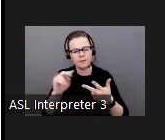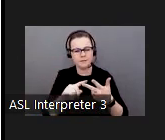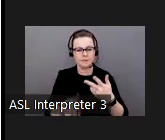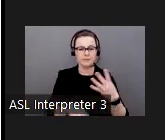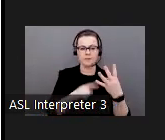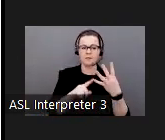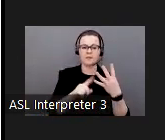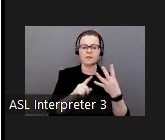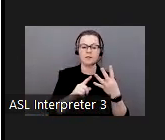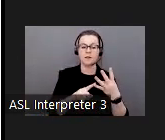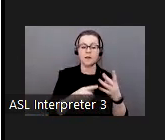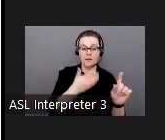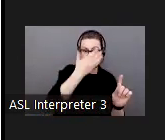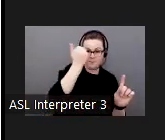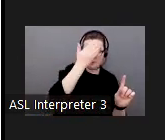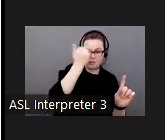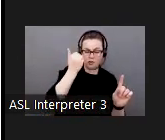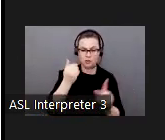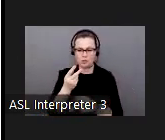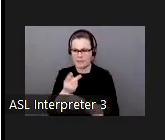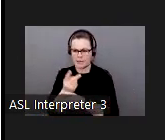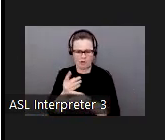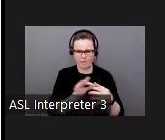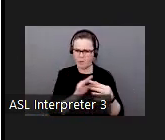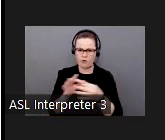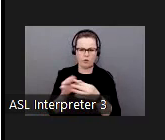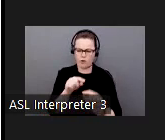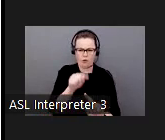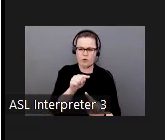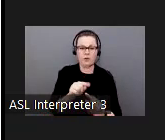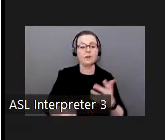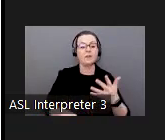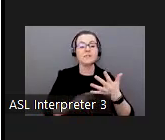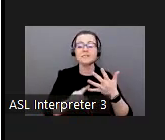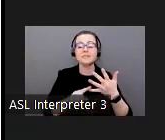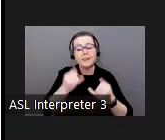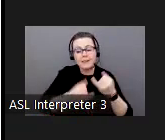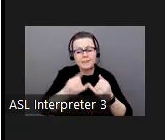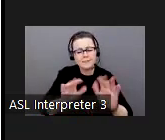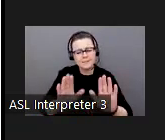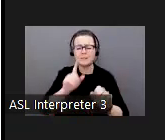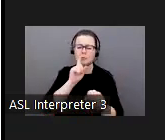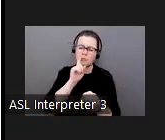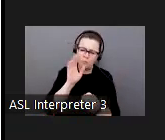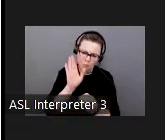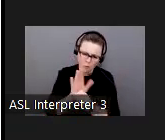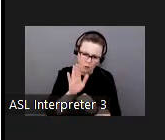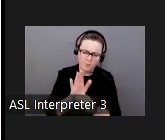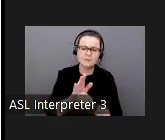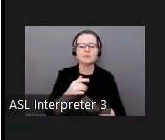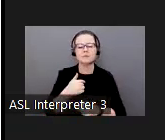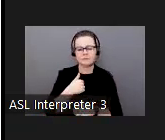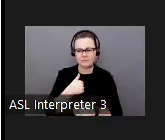collision points with dementia and caregiving. And then at the very end, I promise, I want to talk about,